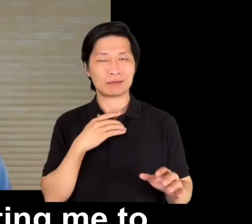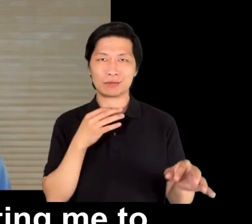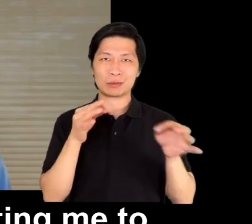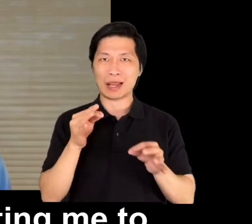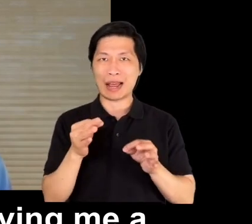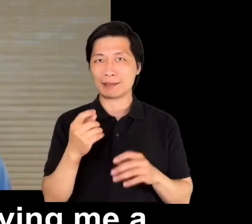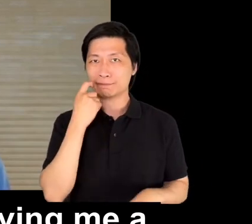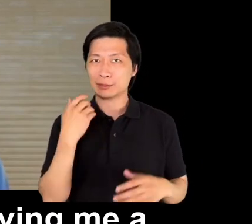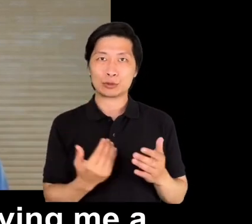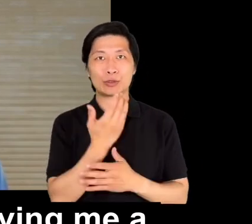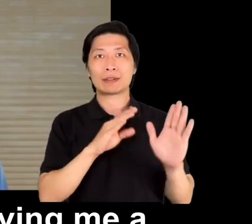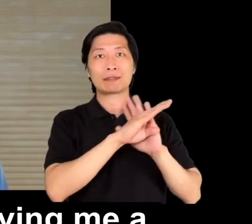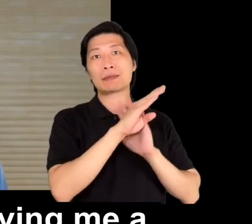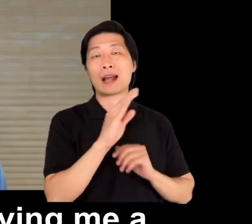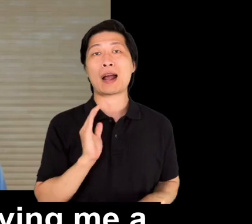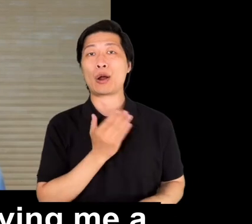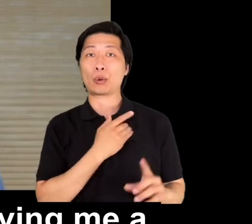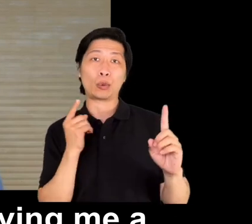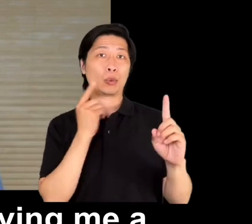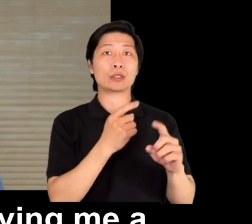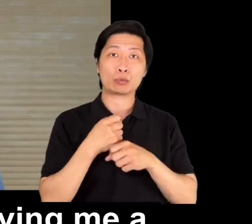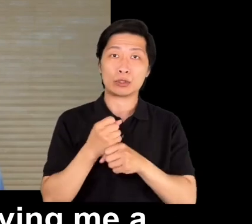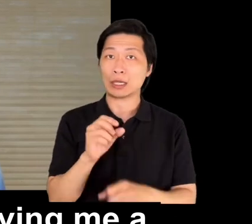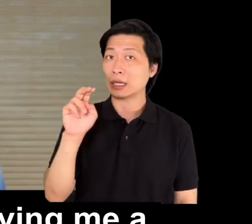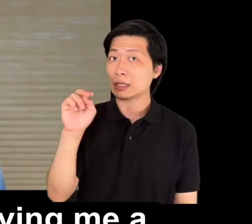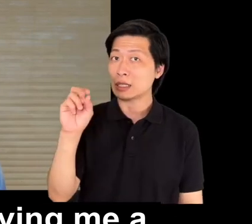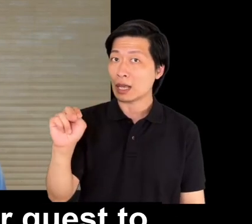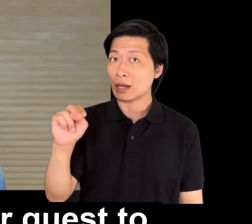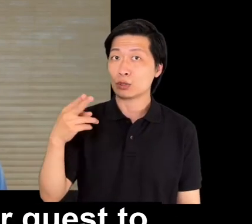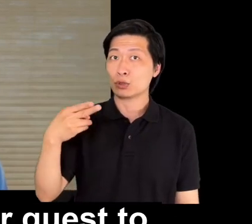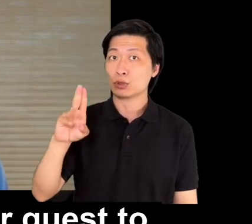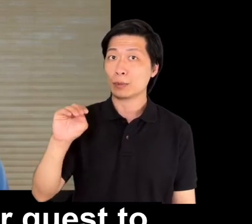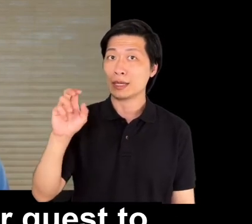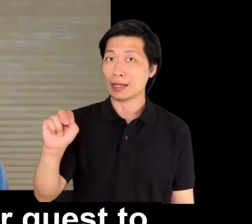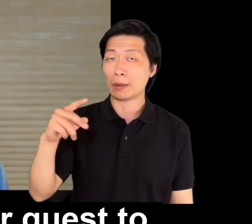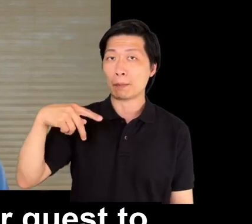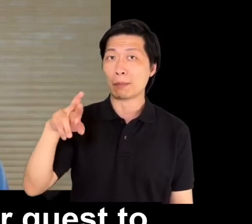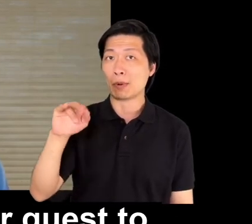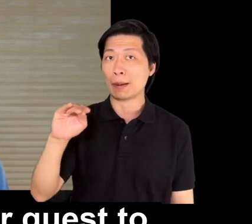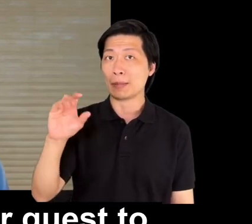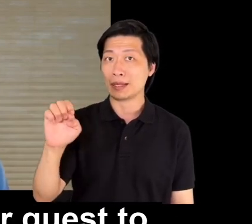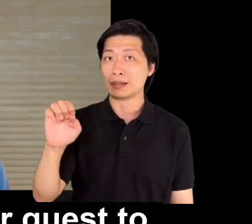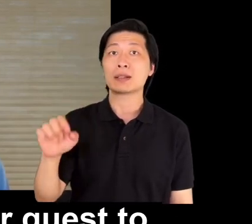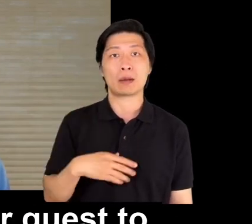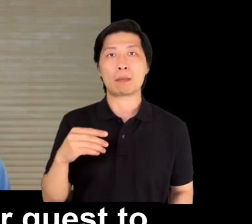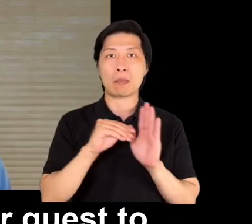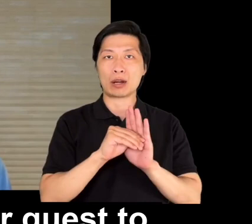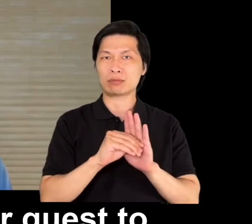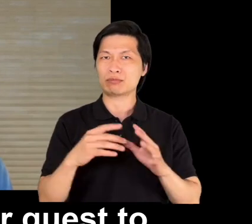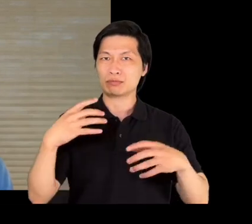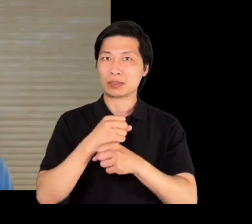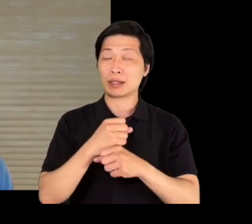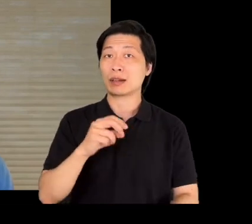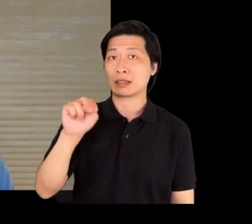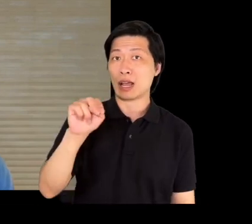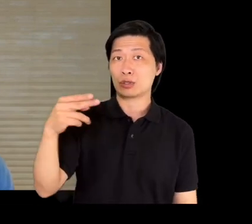the latest development in our quest to produce a non-human primate model of Usher 1b. I'm going